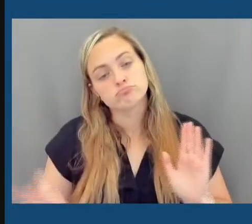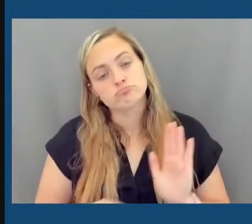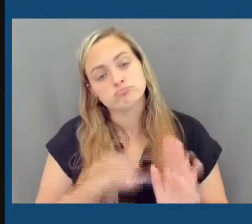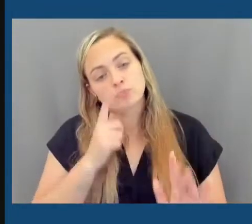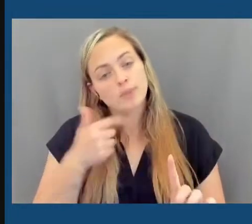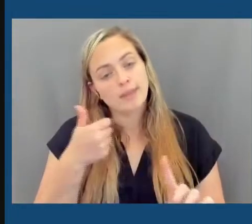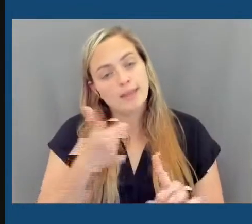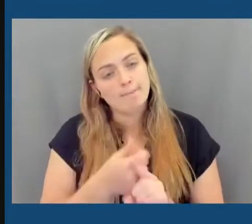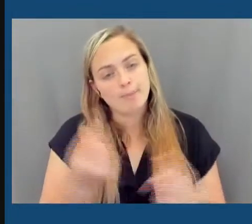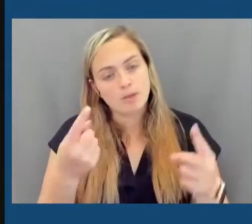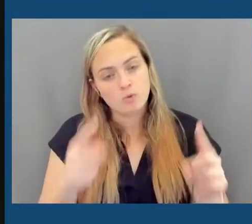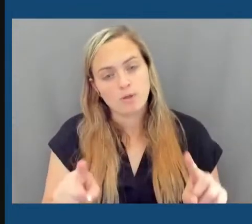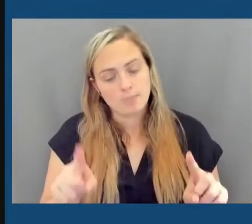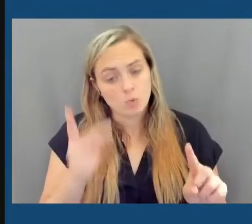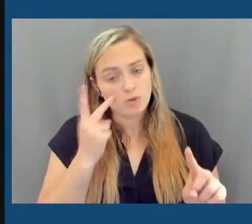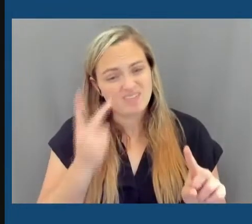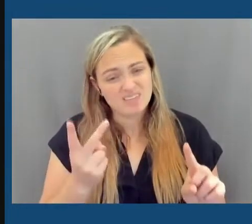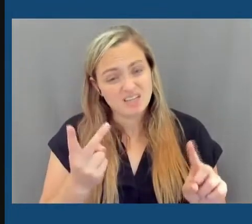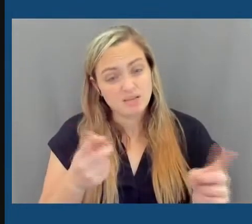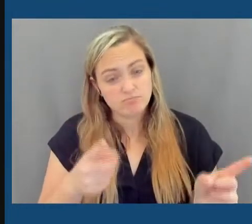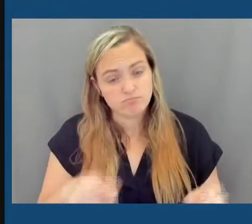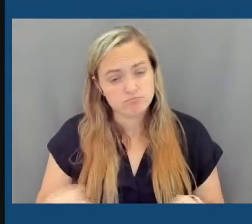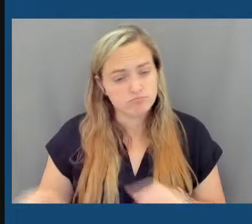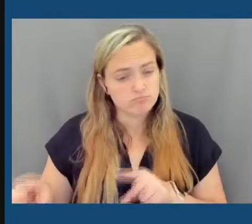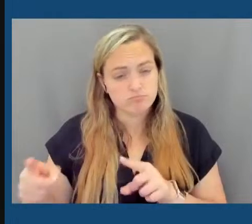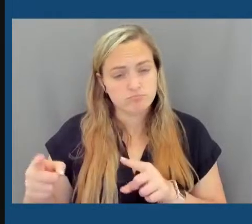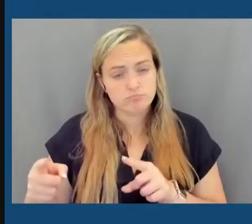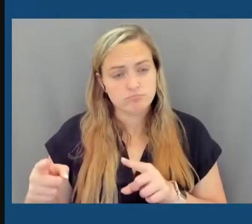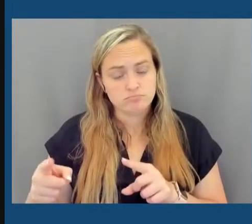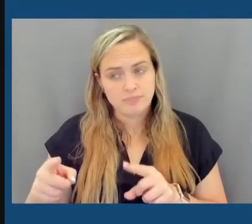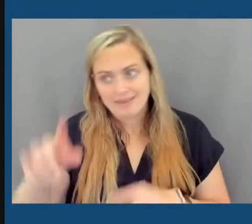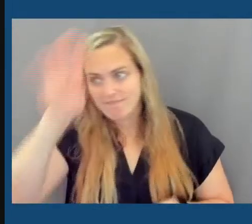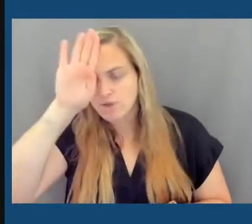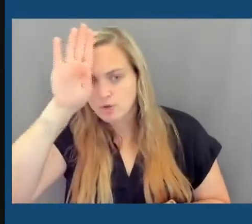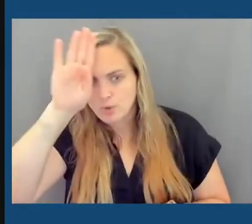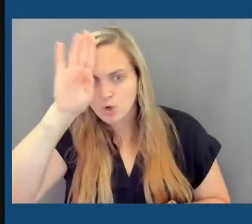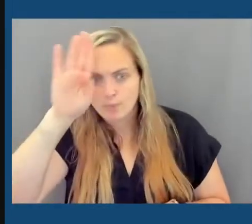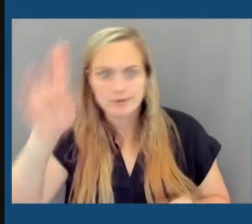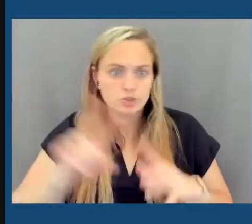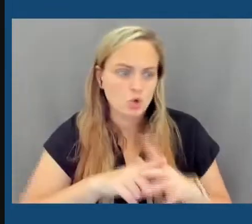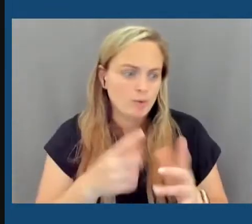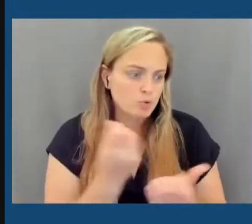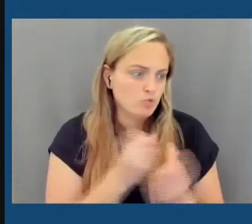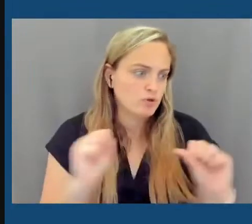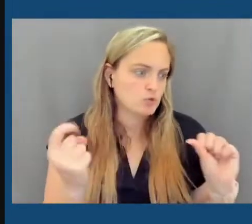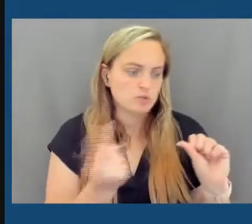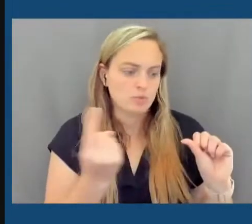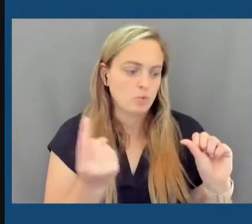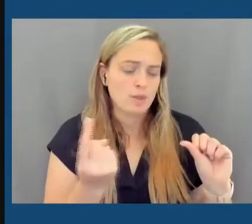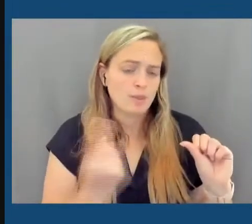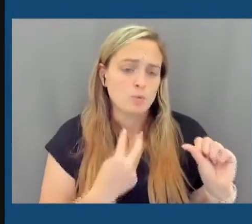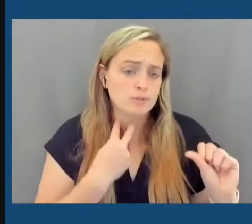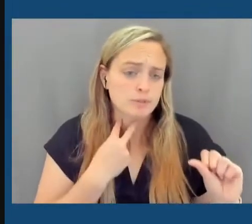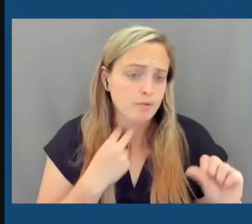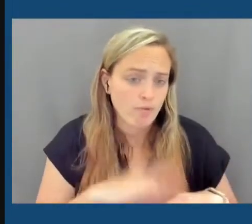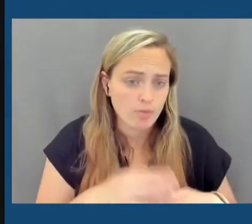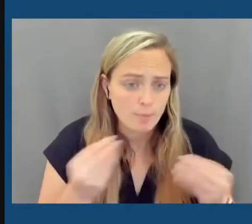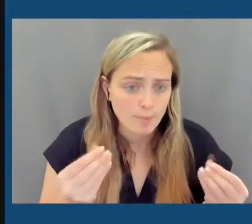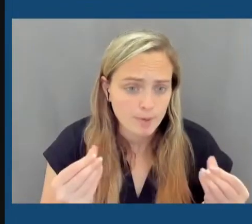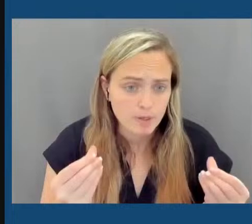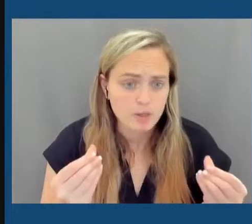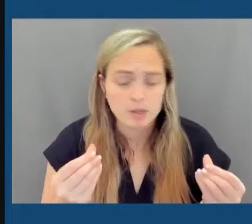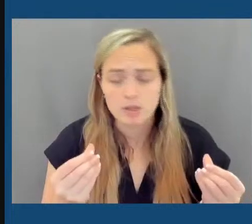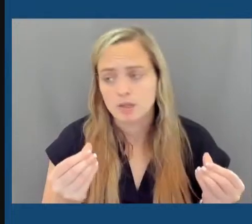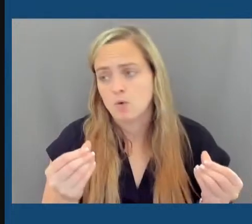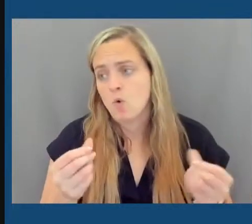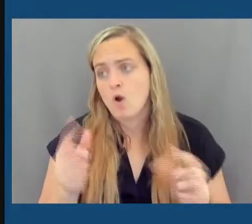happen on this property, whether the fire department had to show up to rescue somebody that was trapped in the property, whether we were